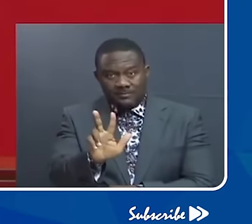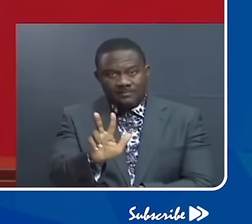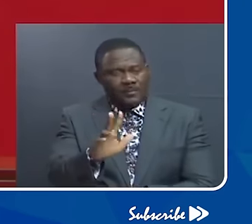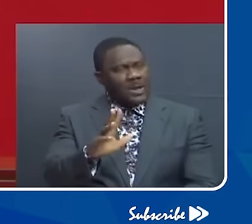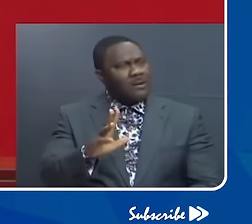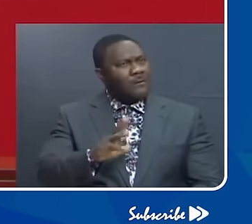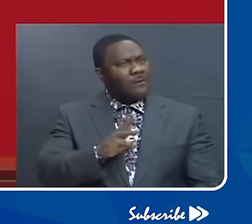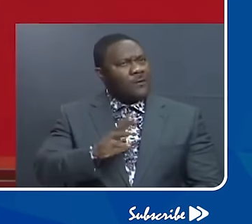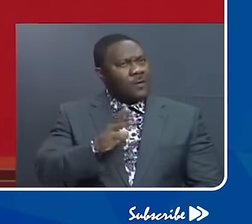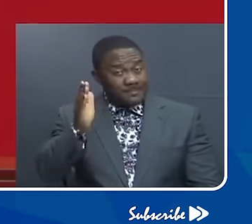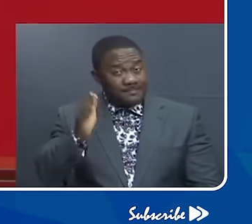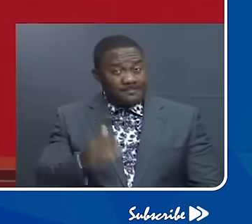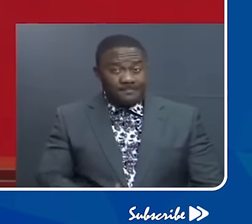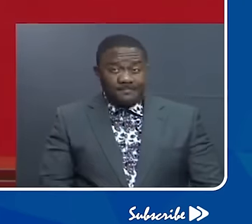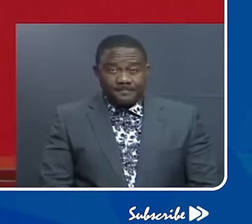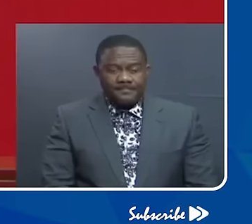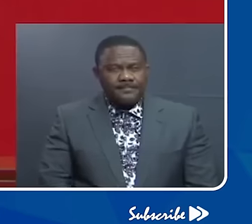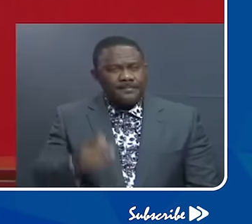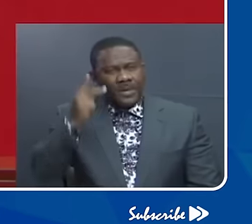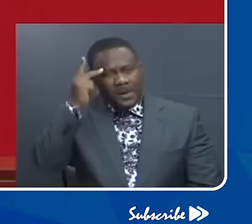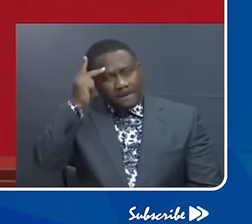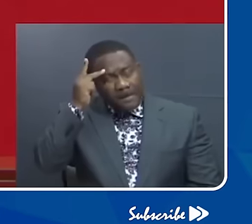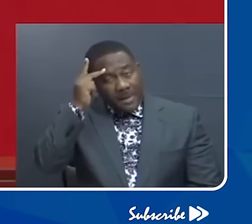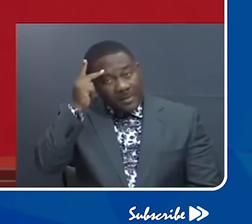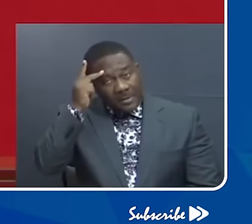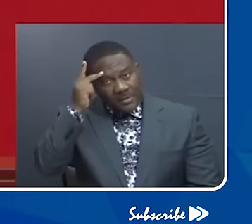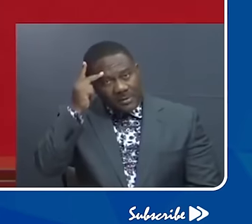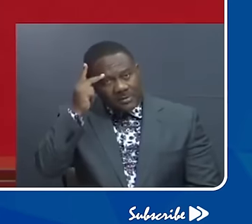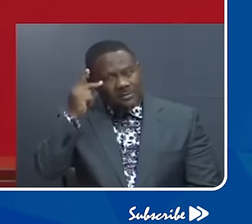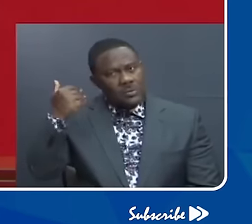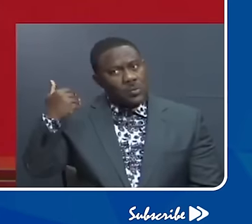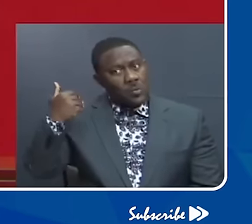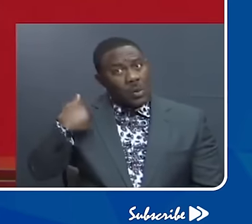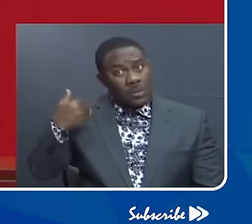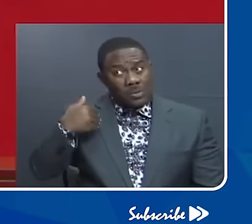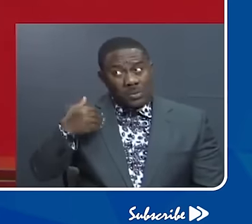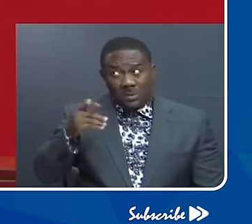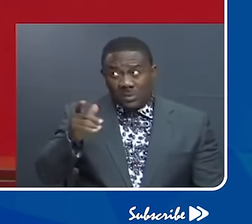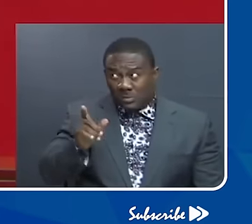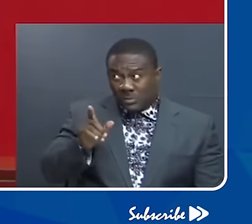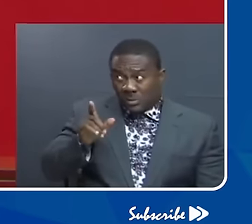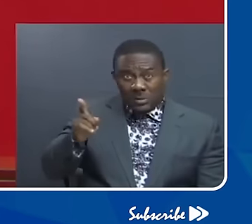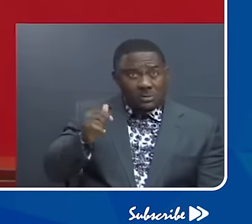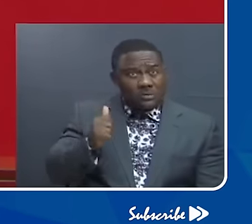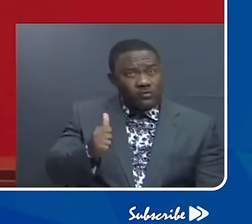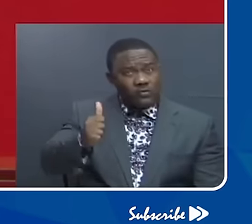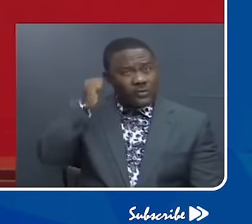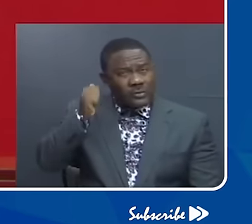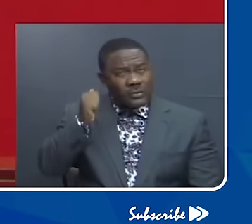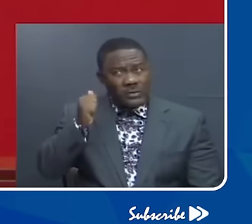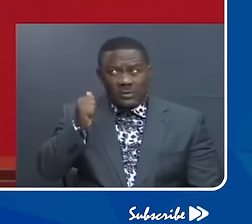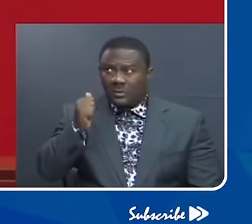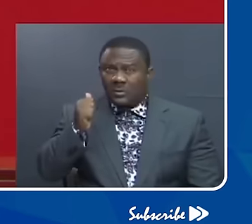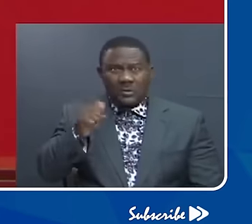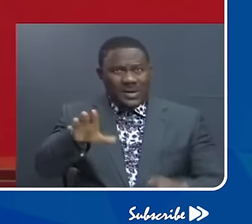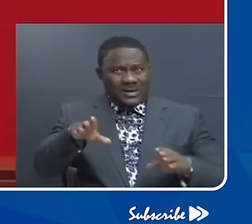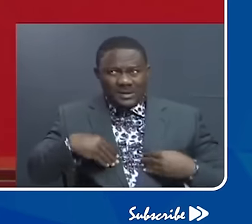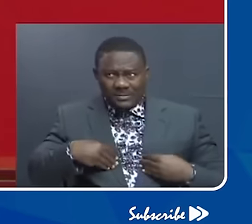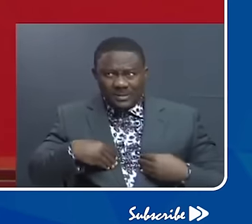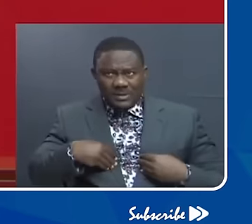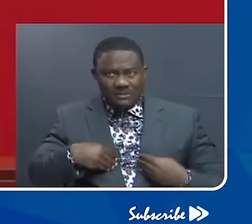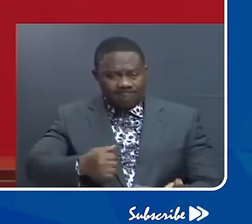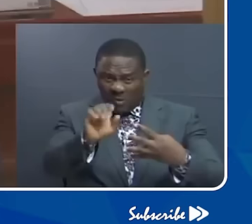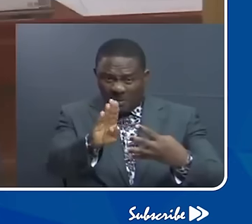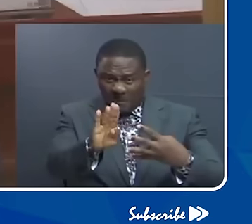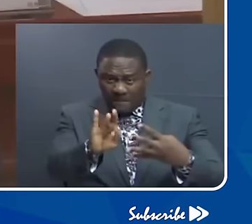2023 in a formal statement. The purpose of that statement was to draw your attention to the President's refusal to assent to four critical